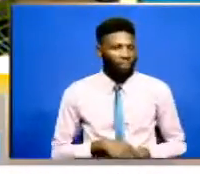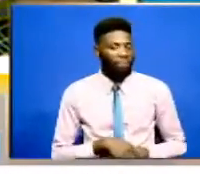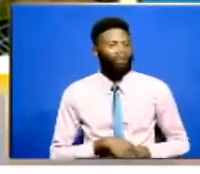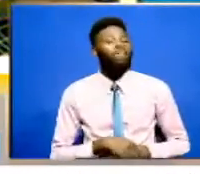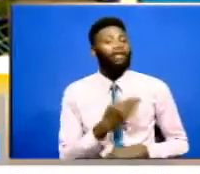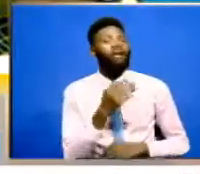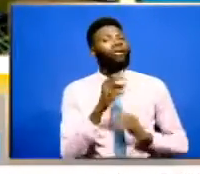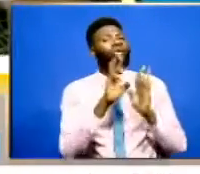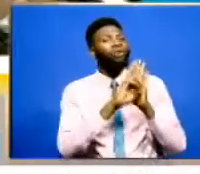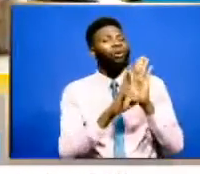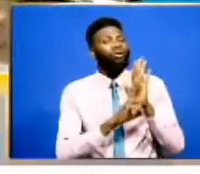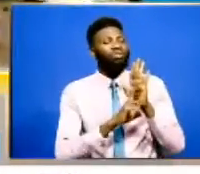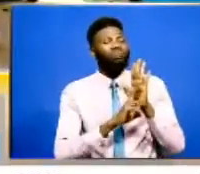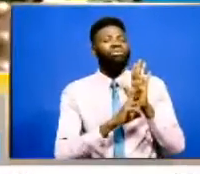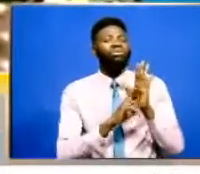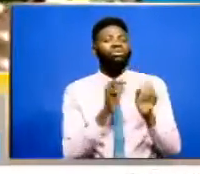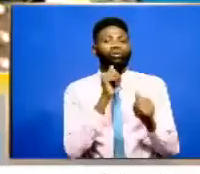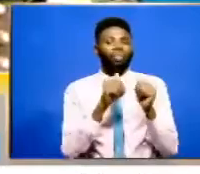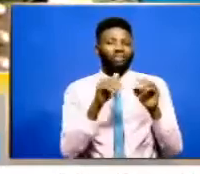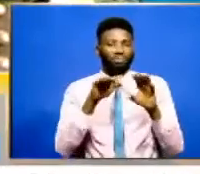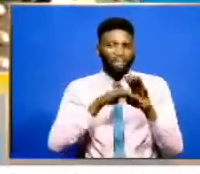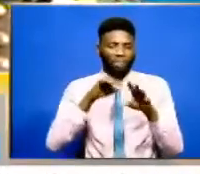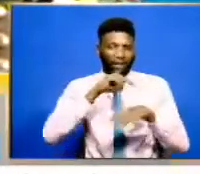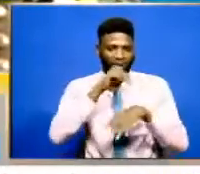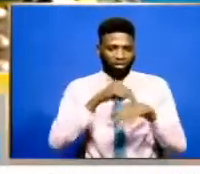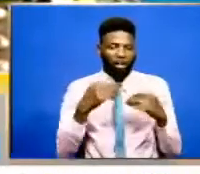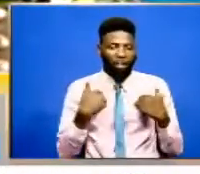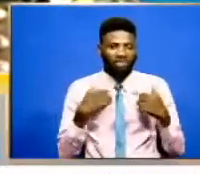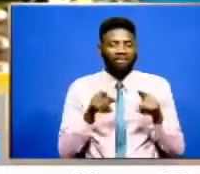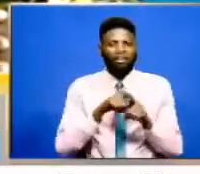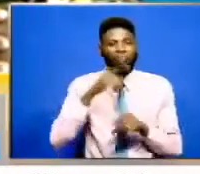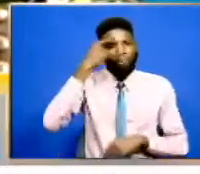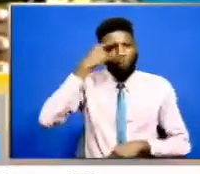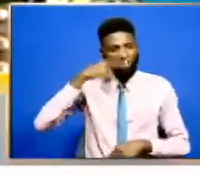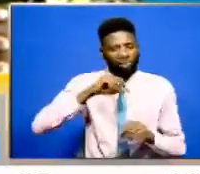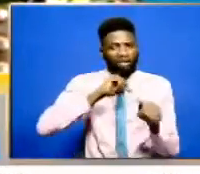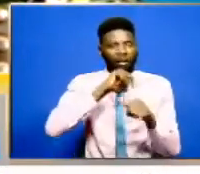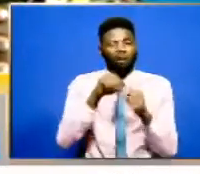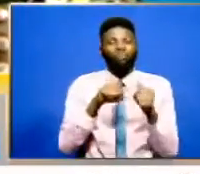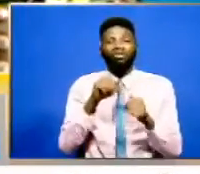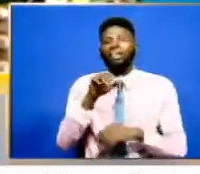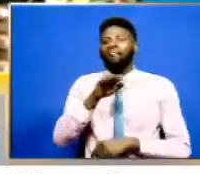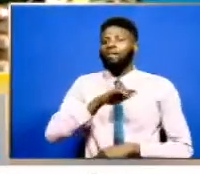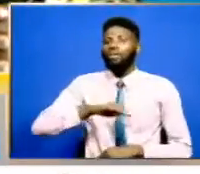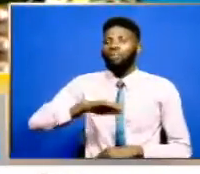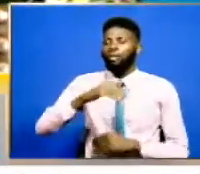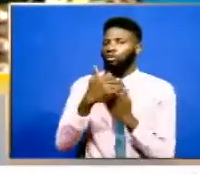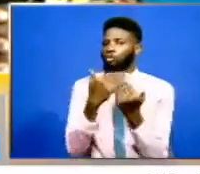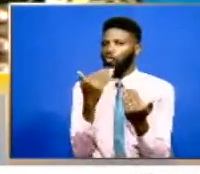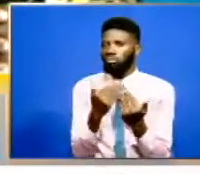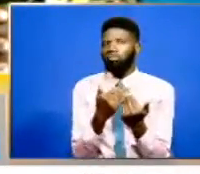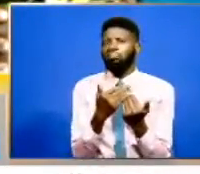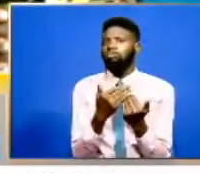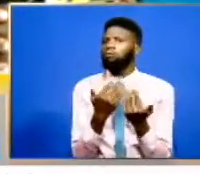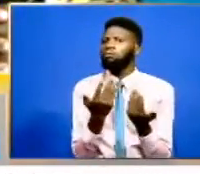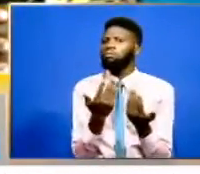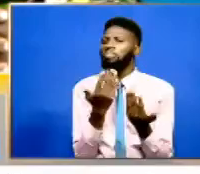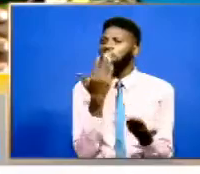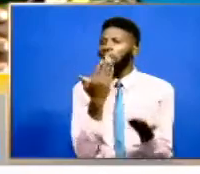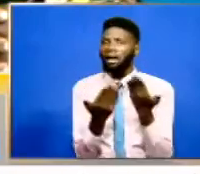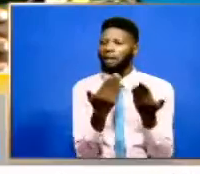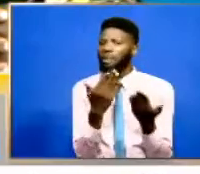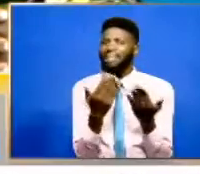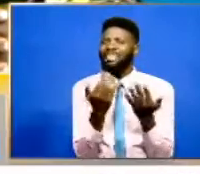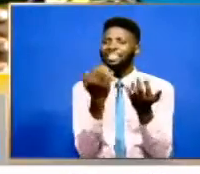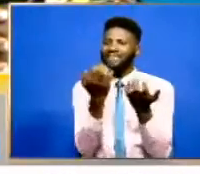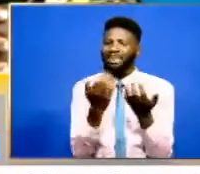and the policies regarding environmental conservation, Should anything be changed so that we